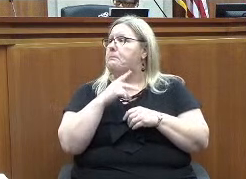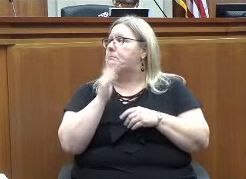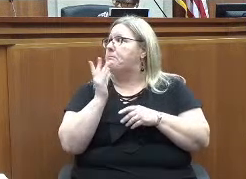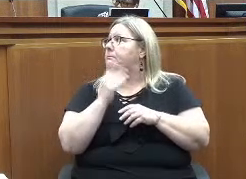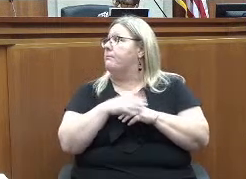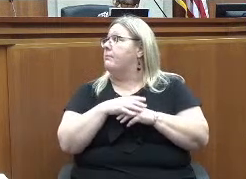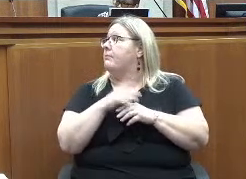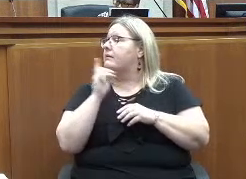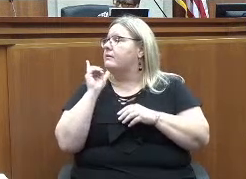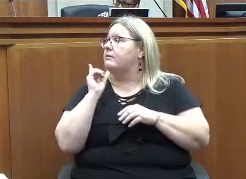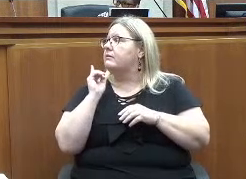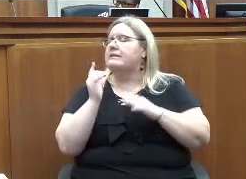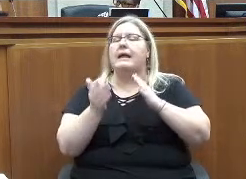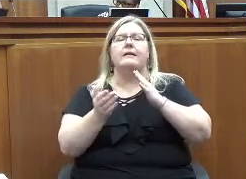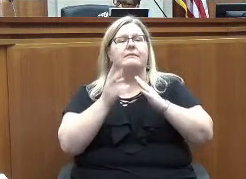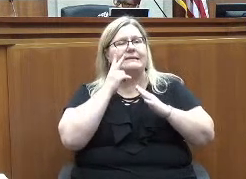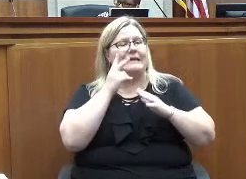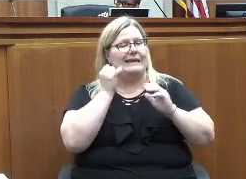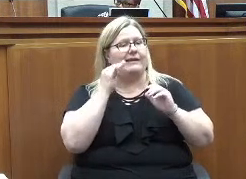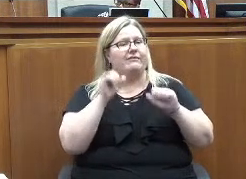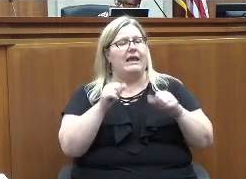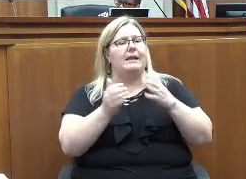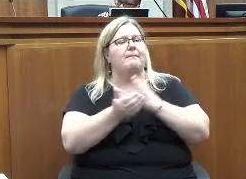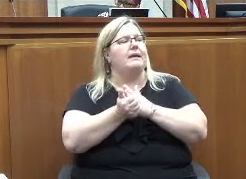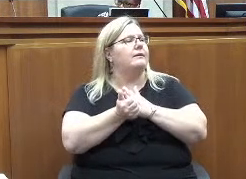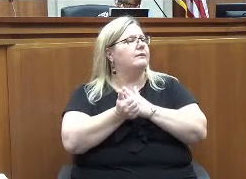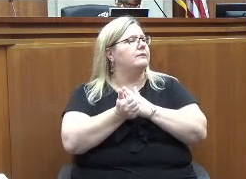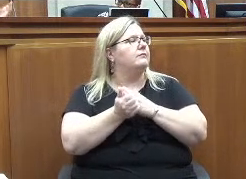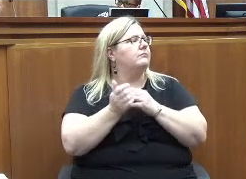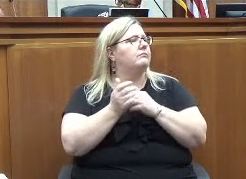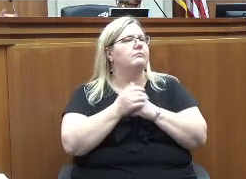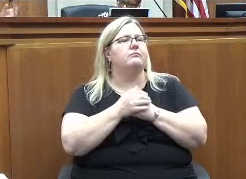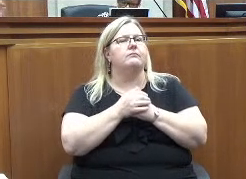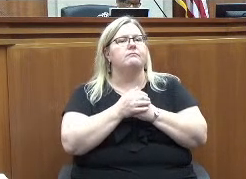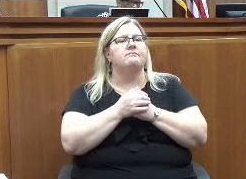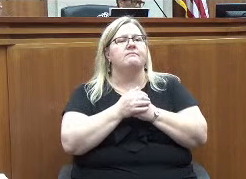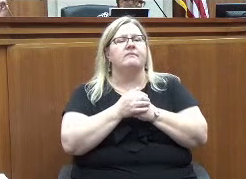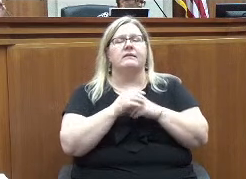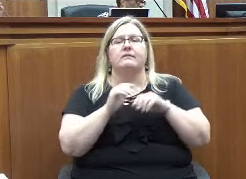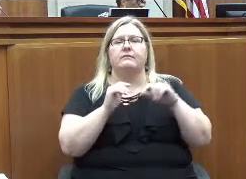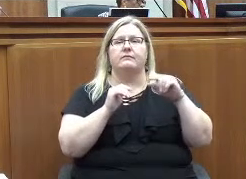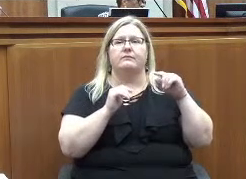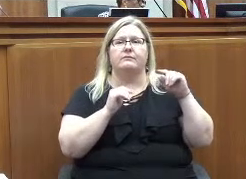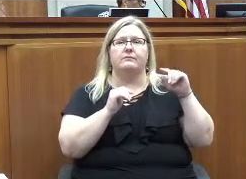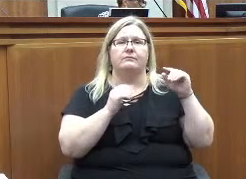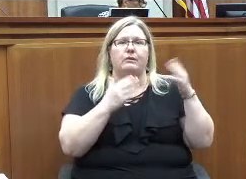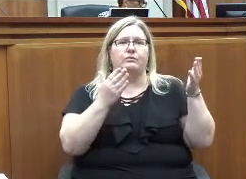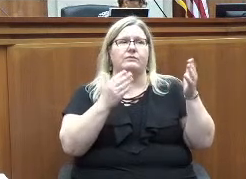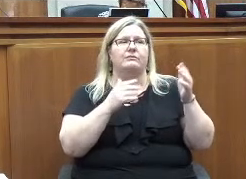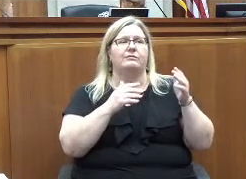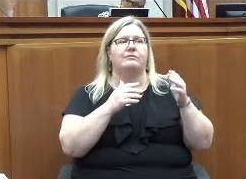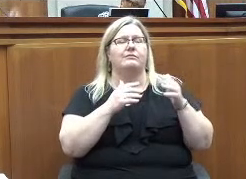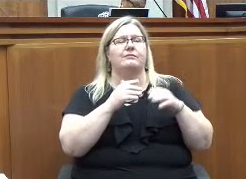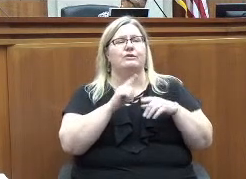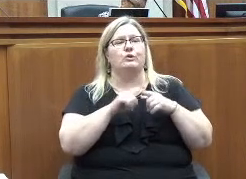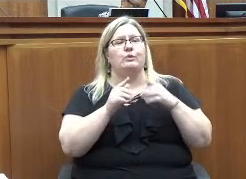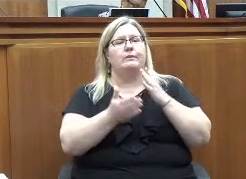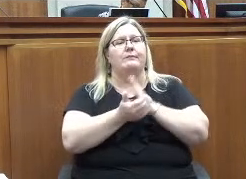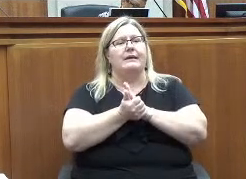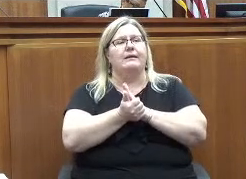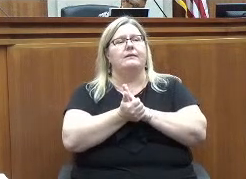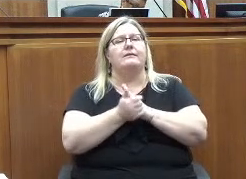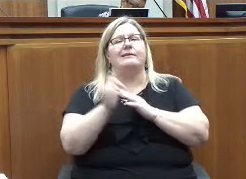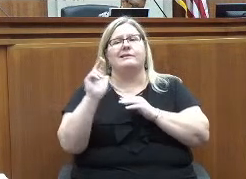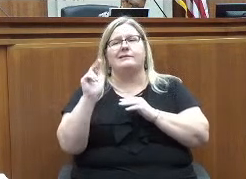Yeah, let's Amend. see if we can amend it via unanimous vote. All right, we've got a motion on the floor to amend the agenda to include this item, and I've